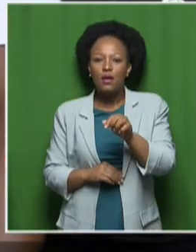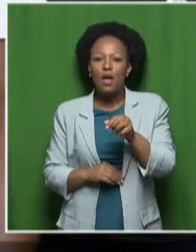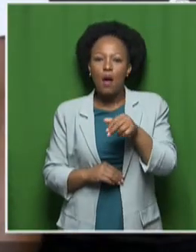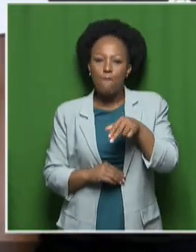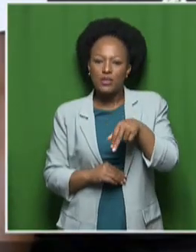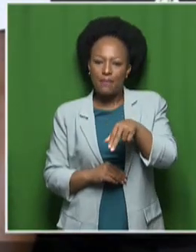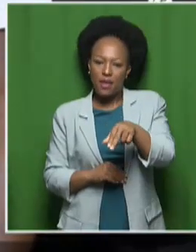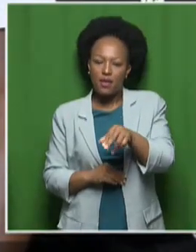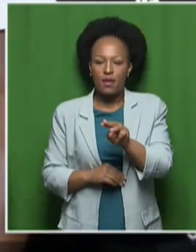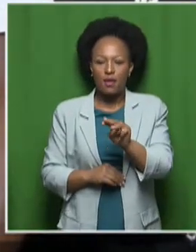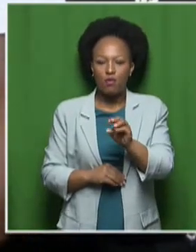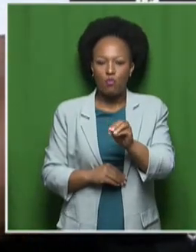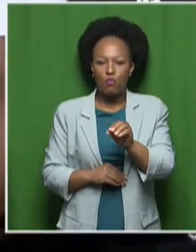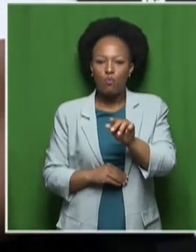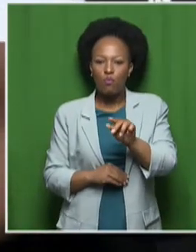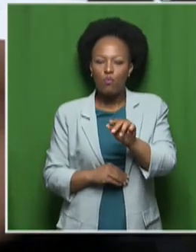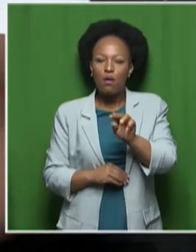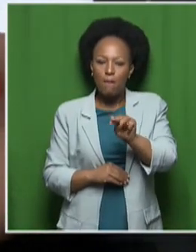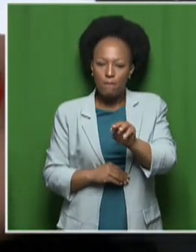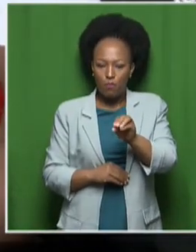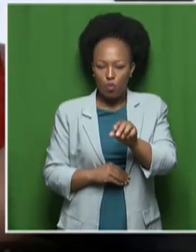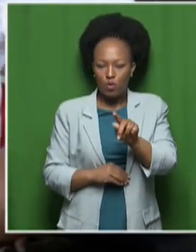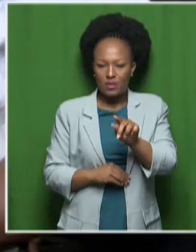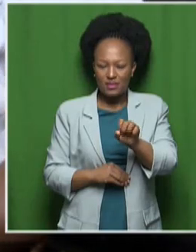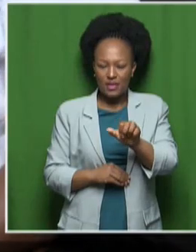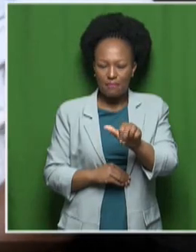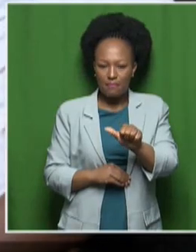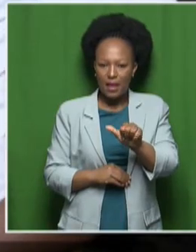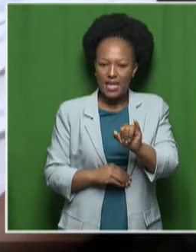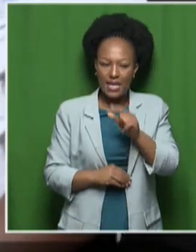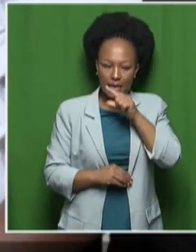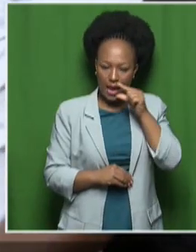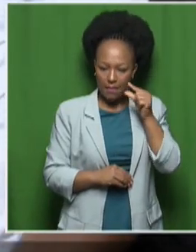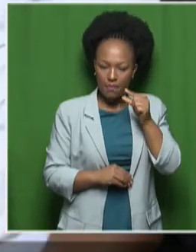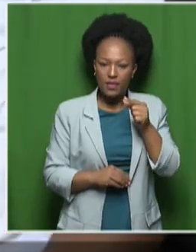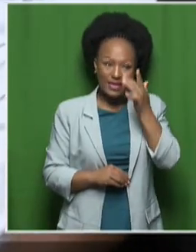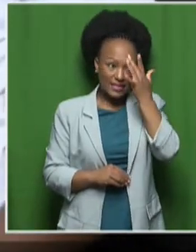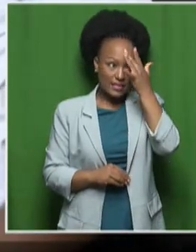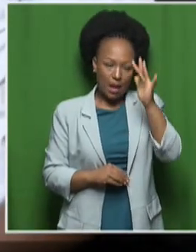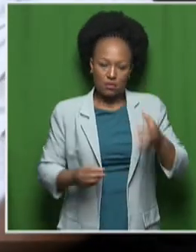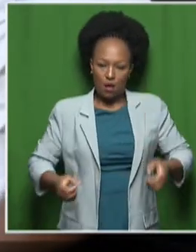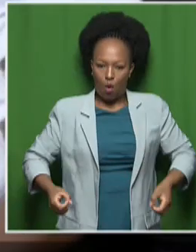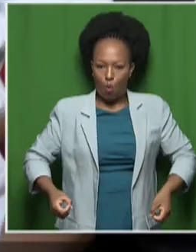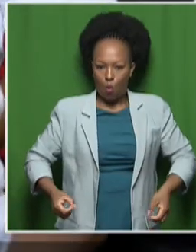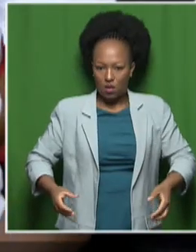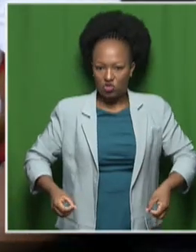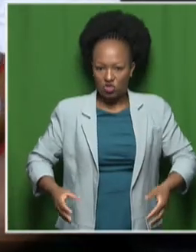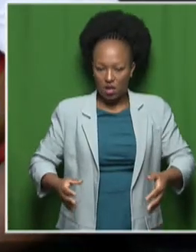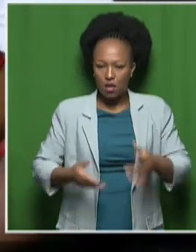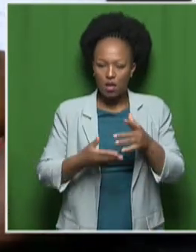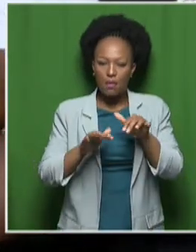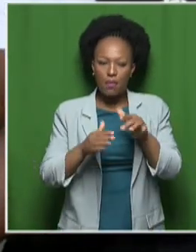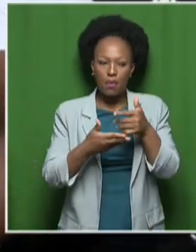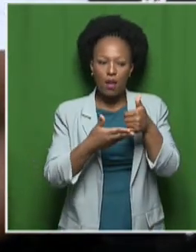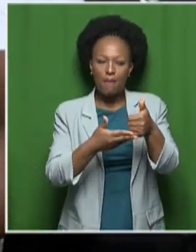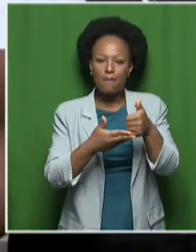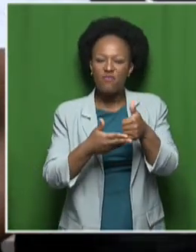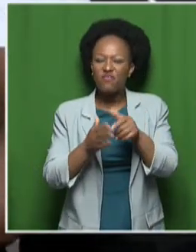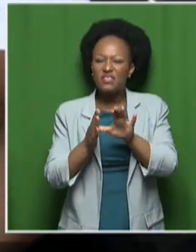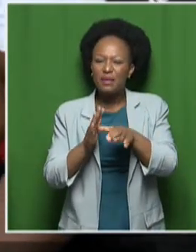walk. So it's a smart wheelchair that was designed to assist people with different